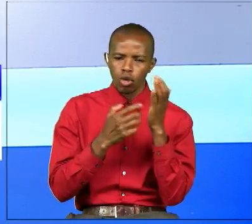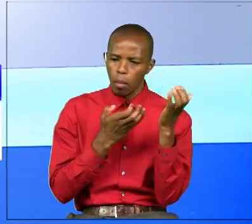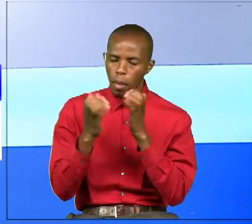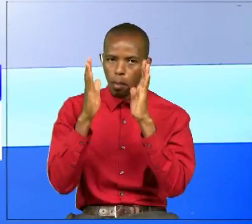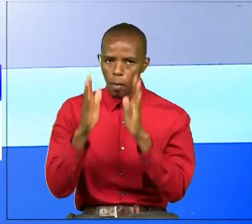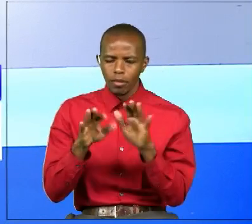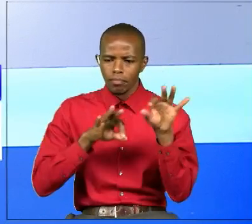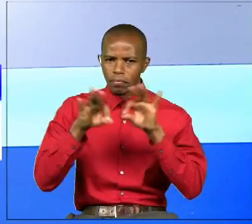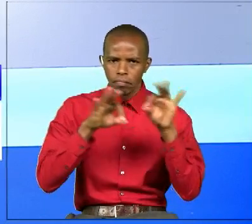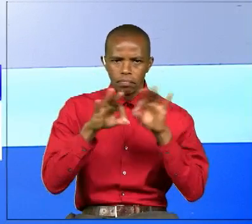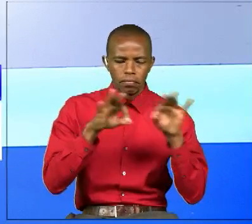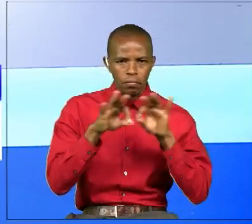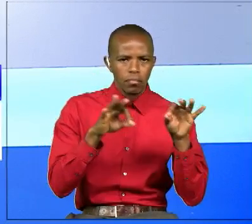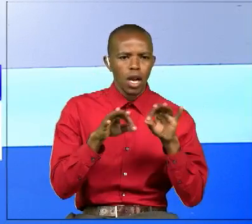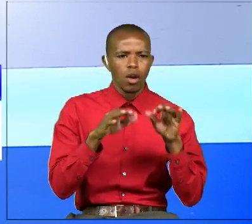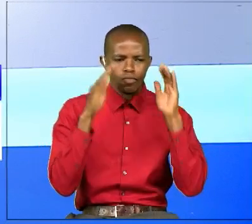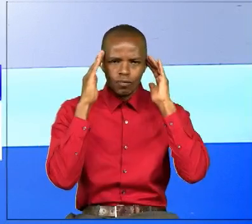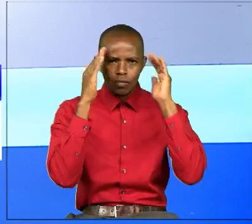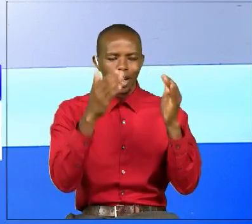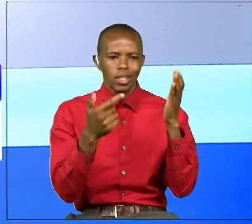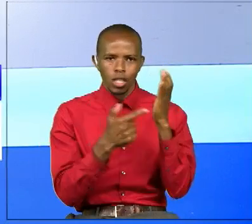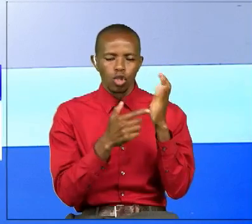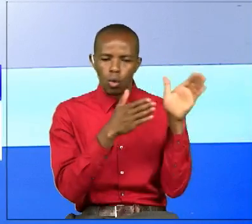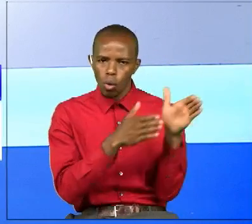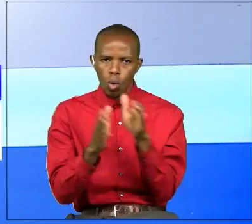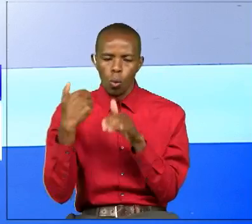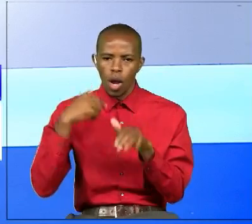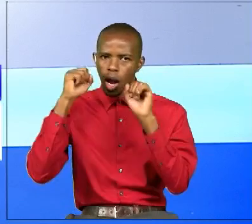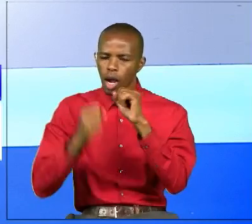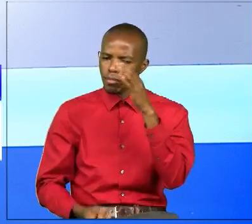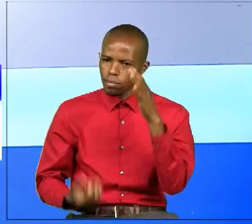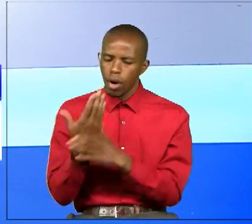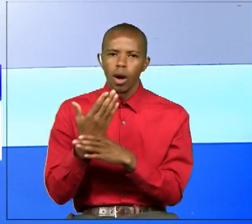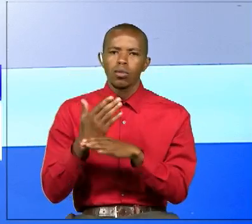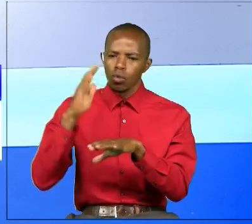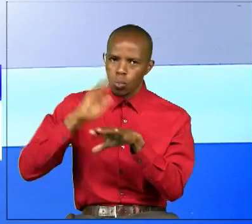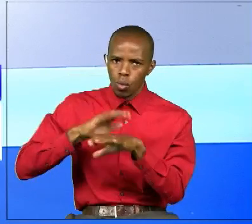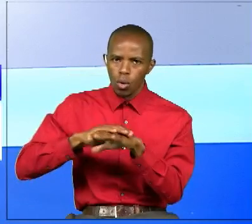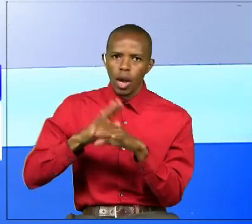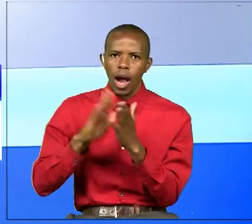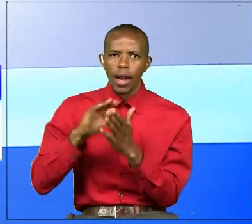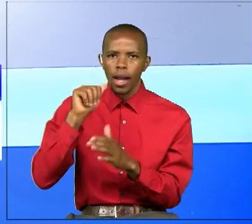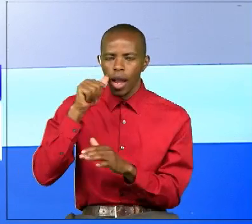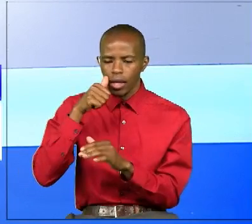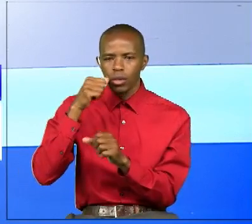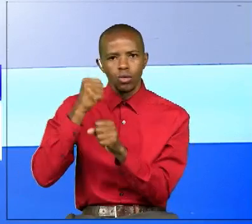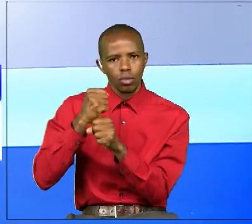who explains that by tapping into the new digital opportunities, we can create more suitable and decent